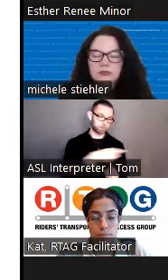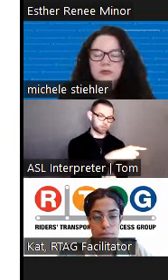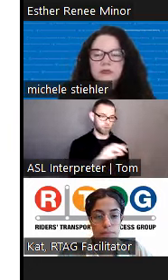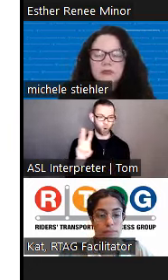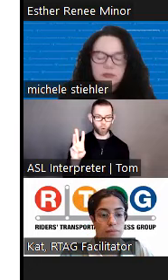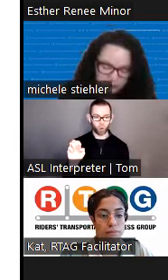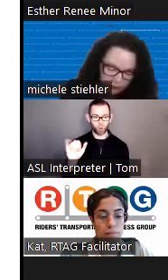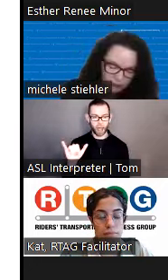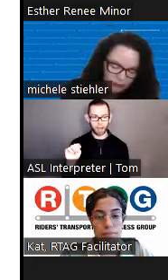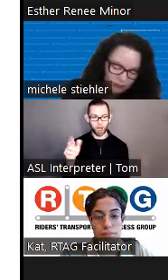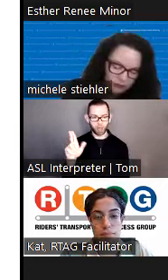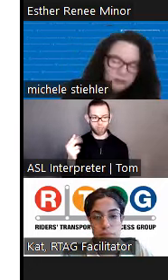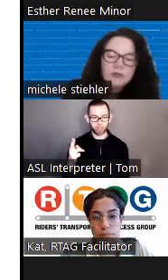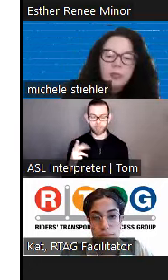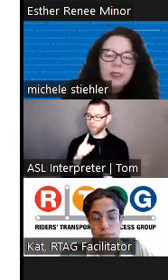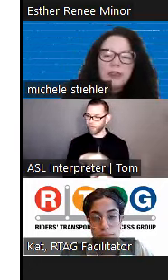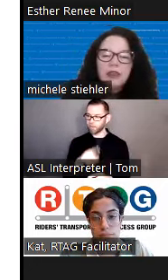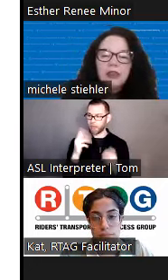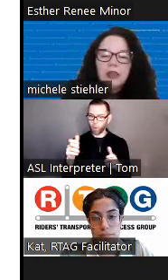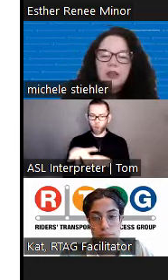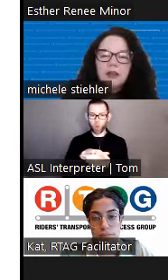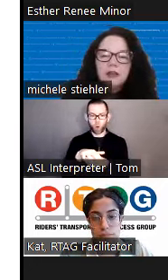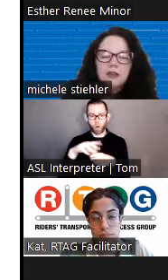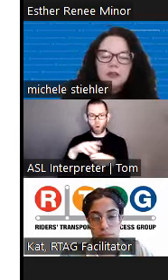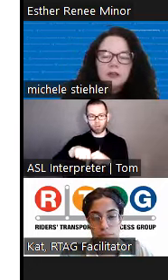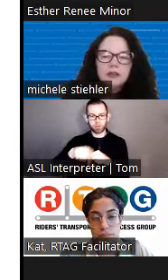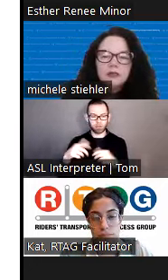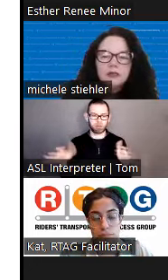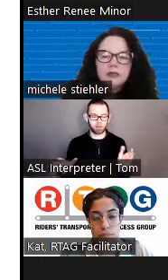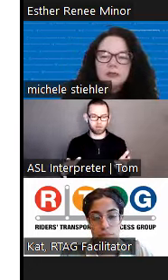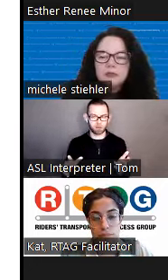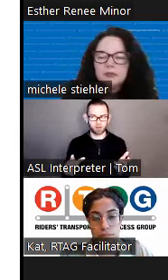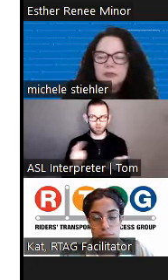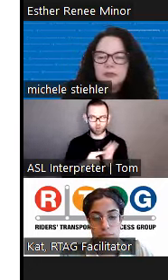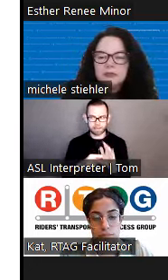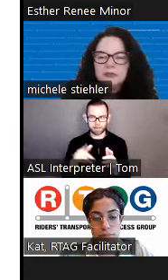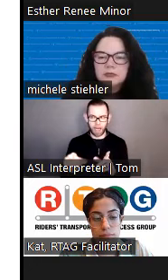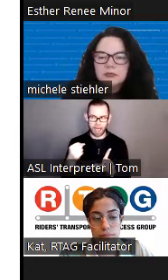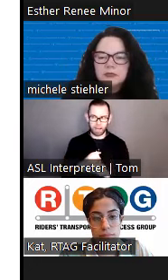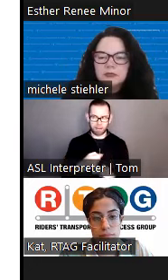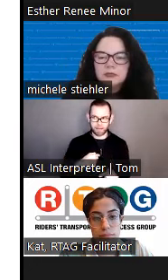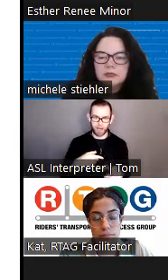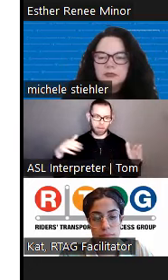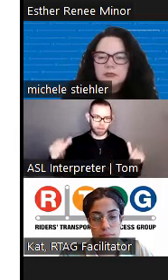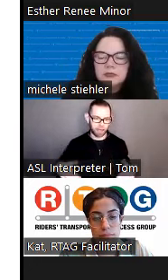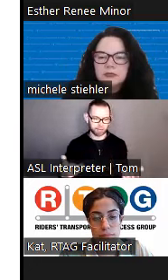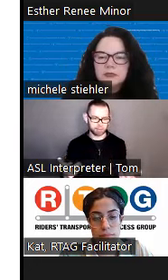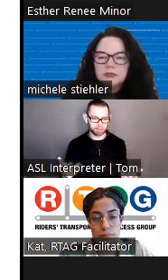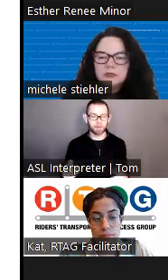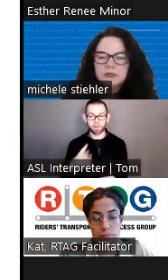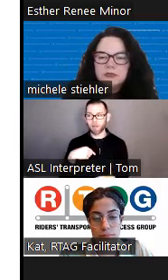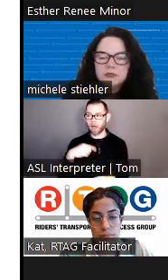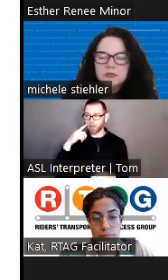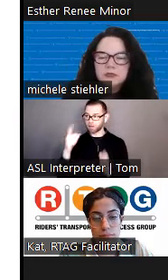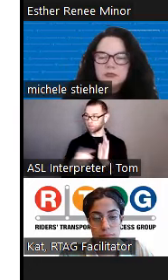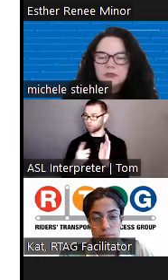They just want to do local trips, which entails makes me late because I'm thinking, oh yeah, because sometimes they'll show